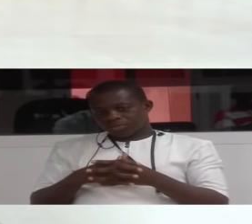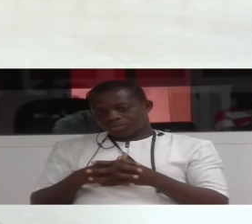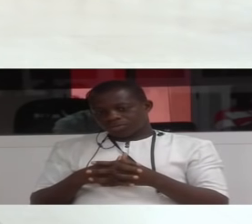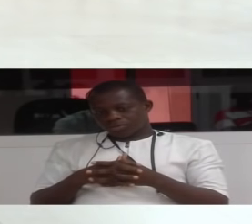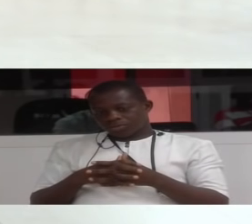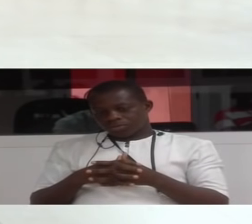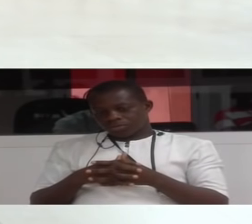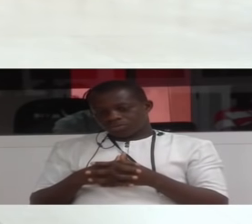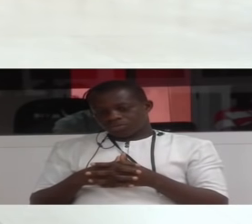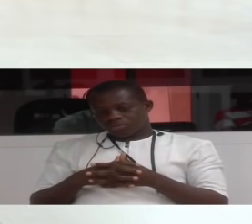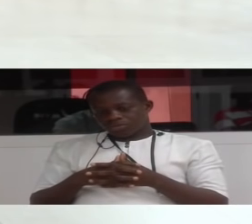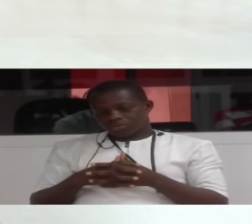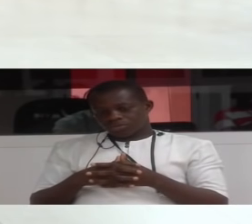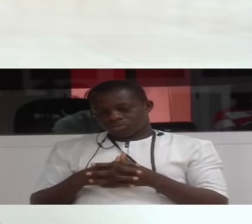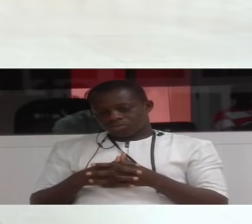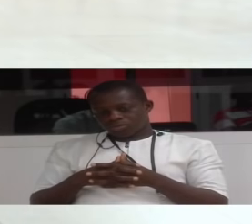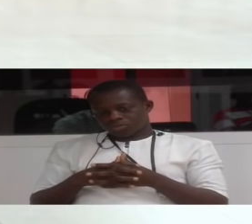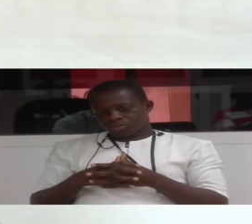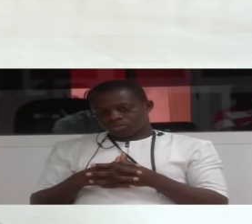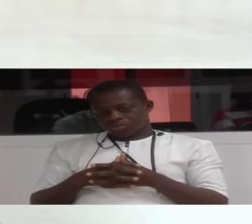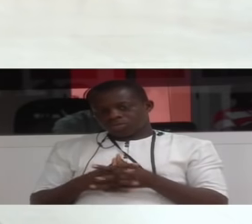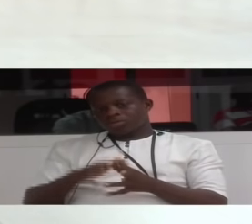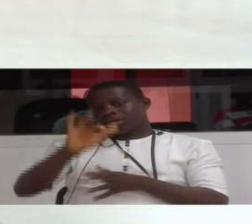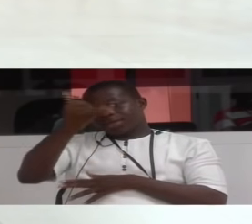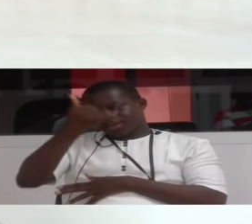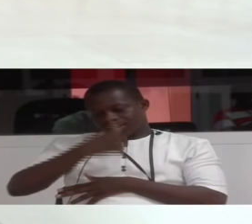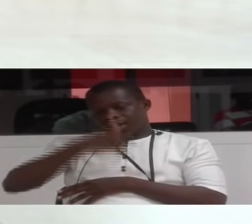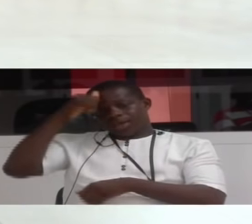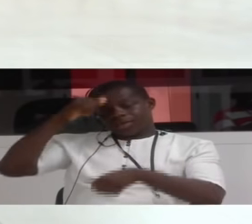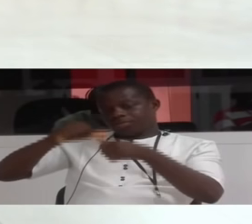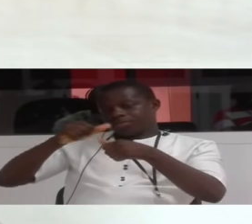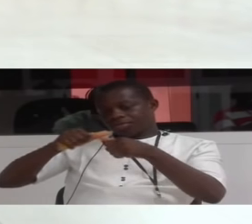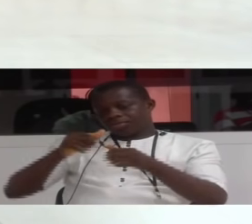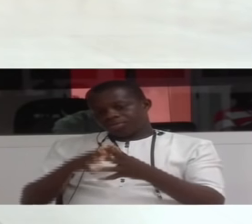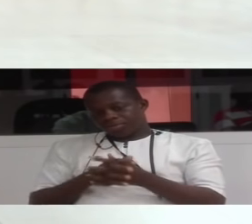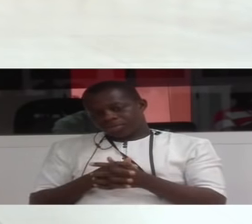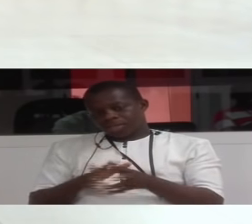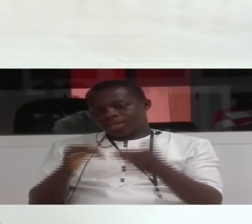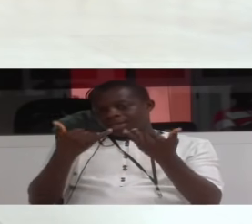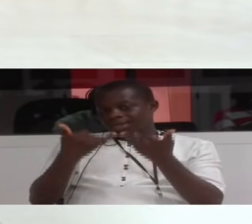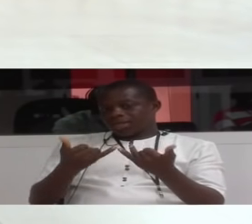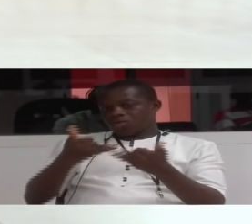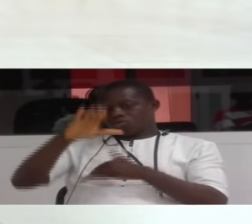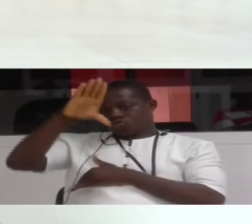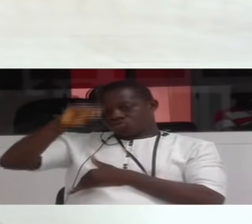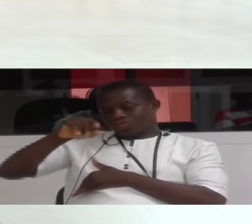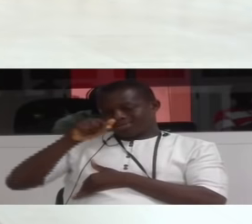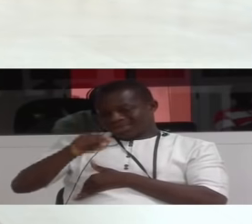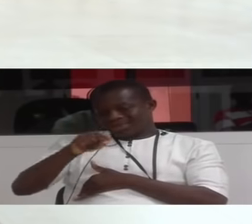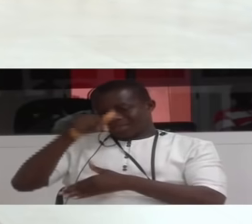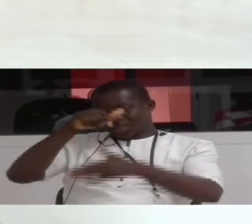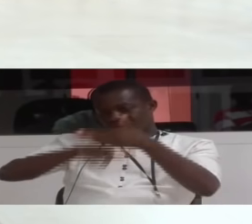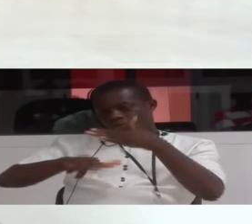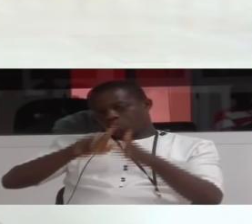Manga le kumandi. Fo hakilo ya mutale bang. Hakilo ya mutale. Yes, I recall that. And now let's do this one in Wolof.